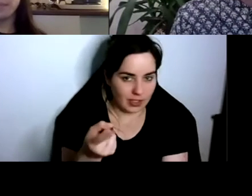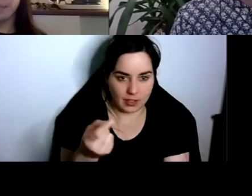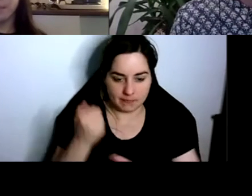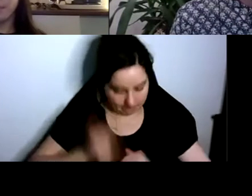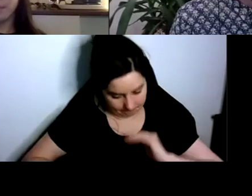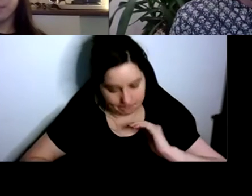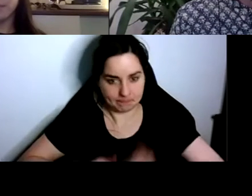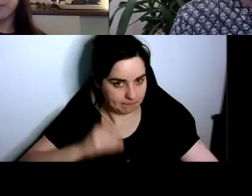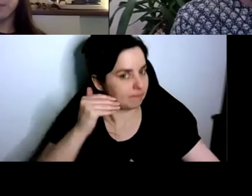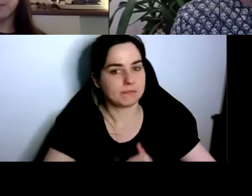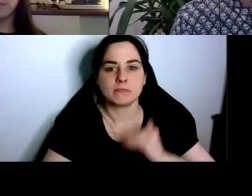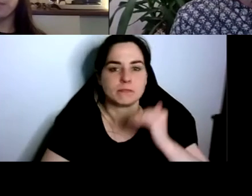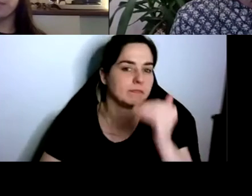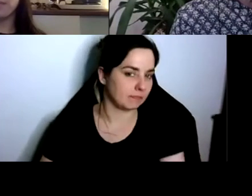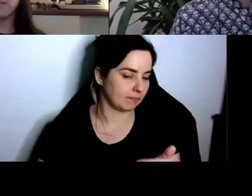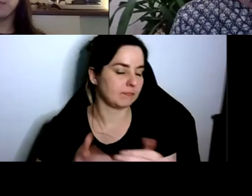But